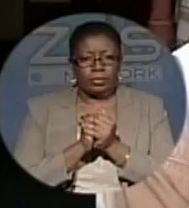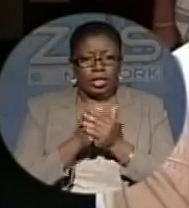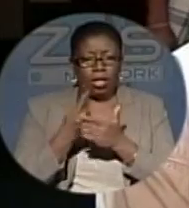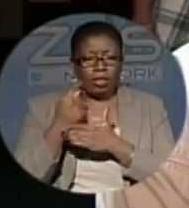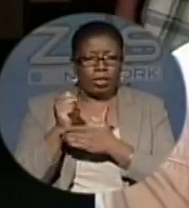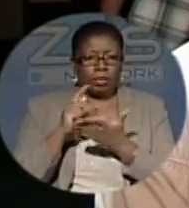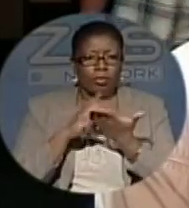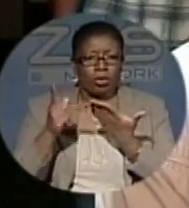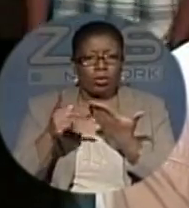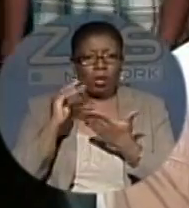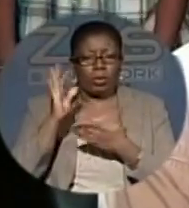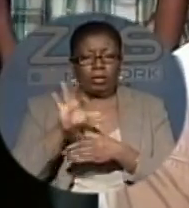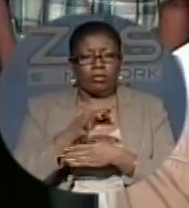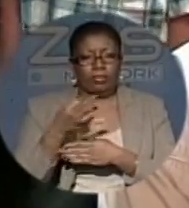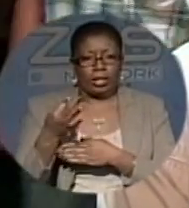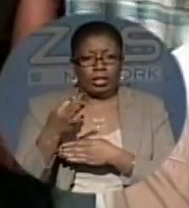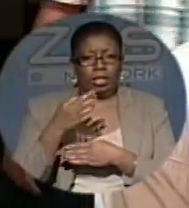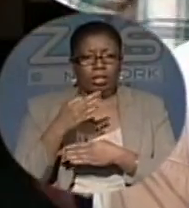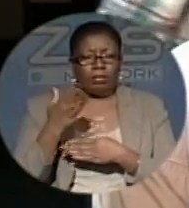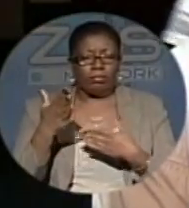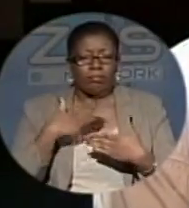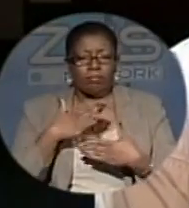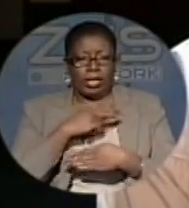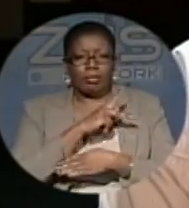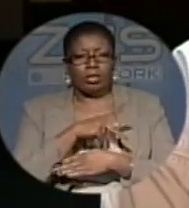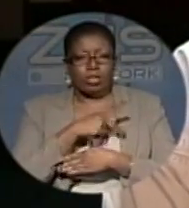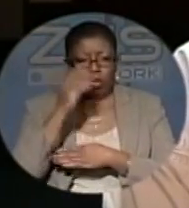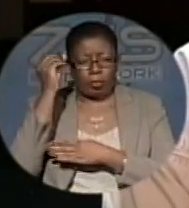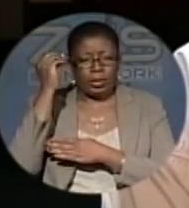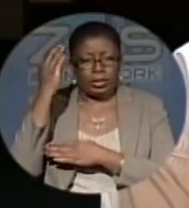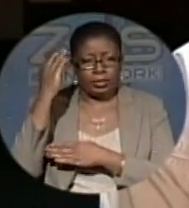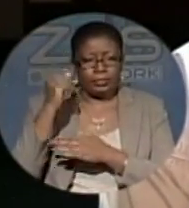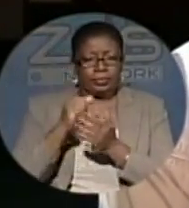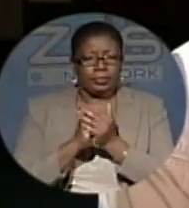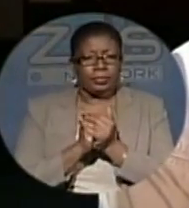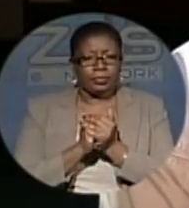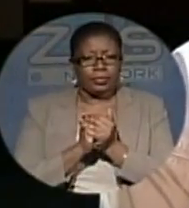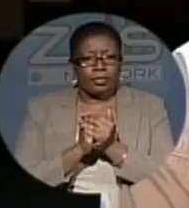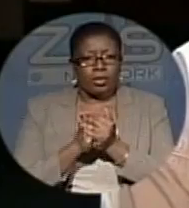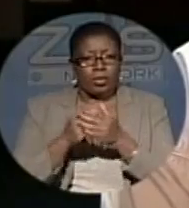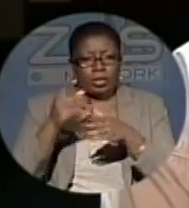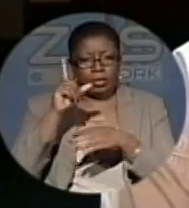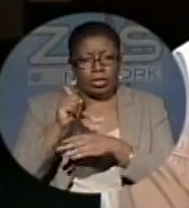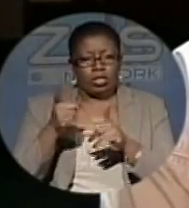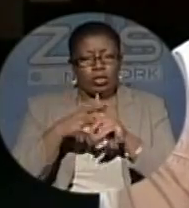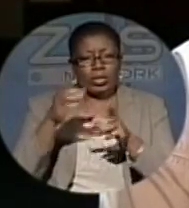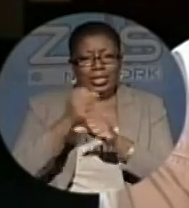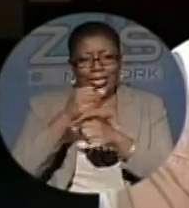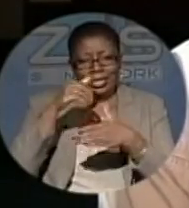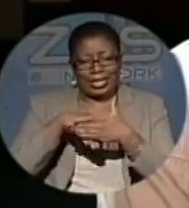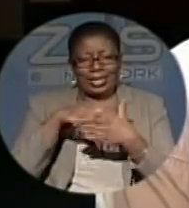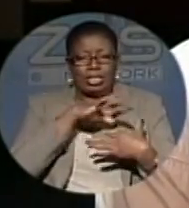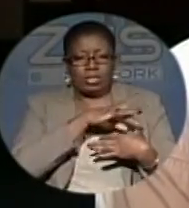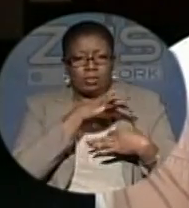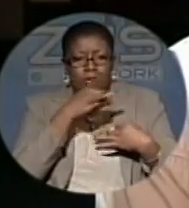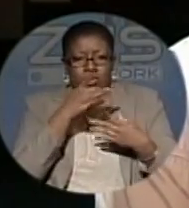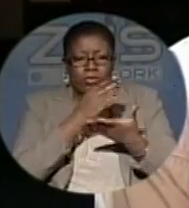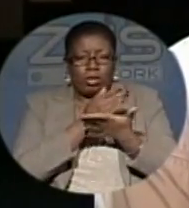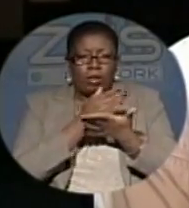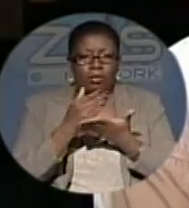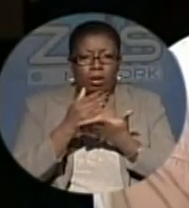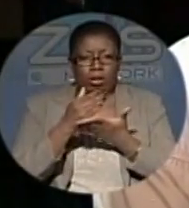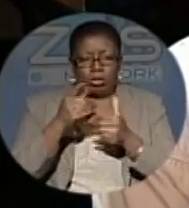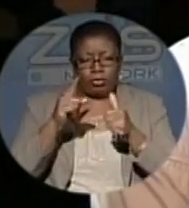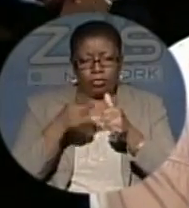will fail. That's my personal opinion. So I think we should get into the spiritual aspect first,